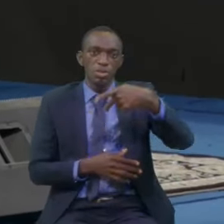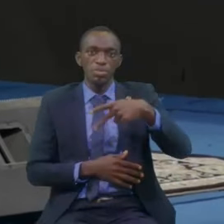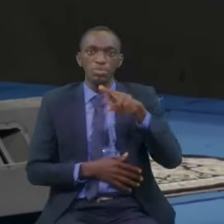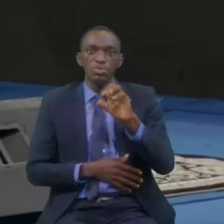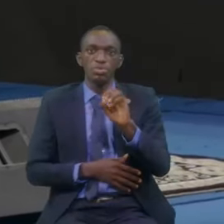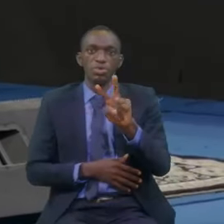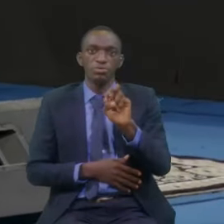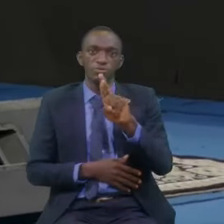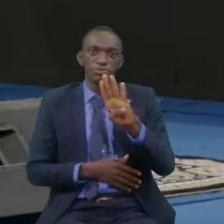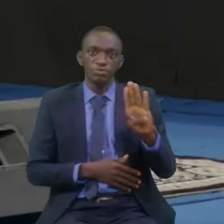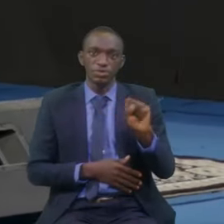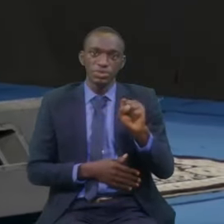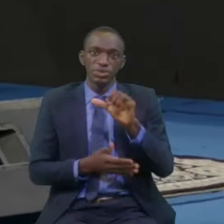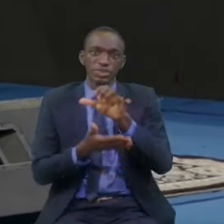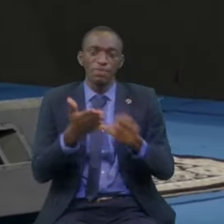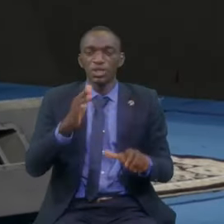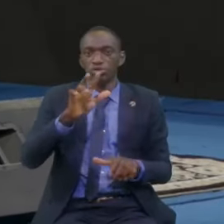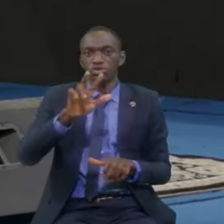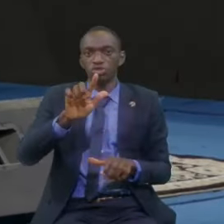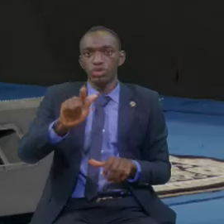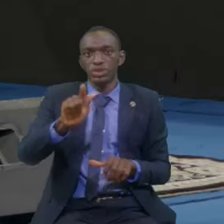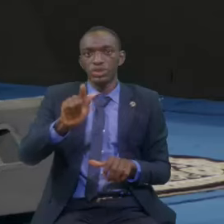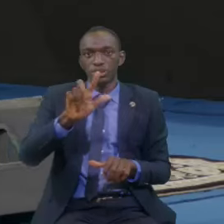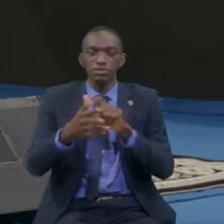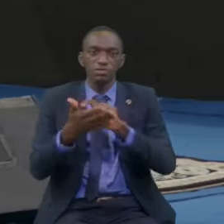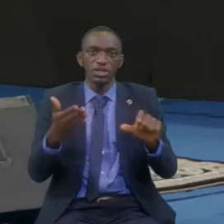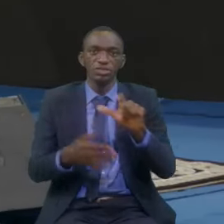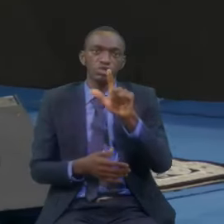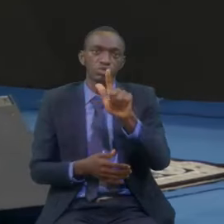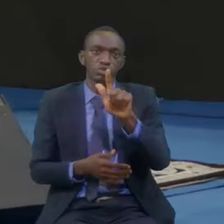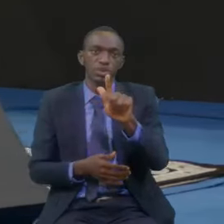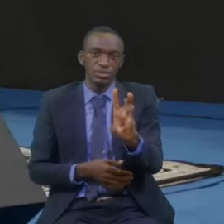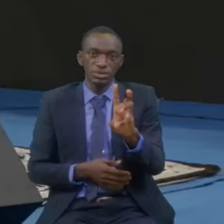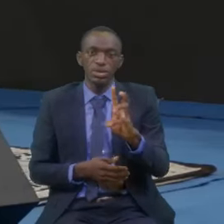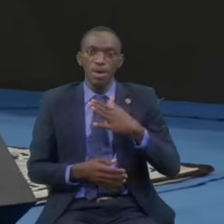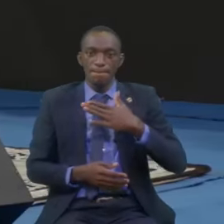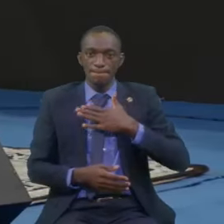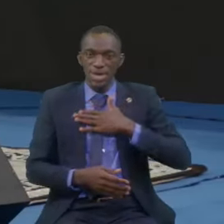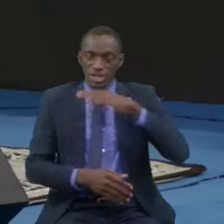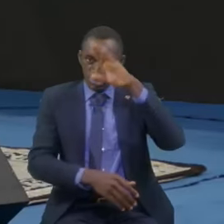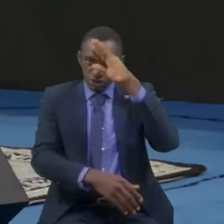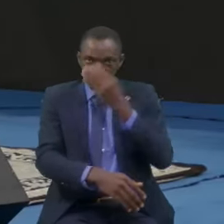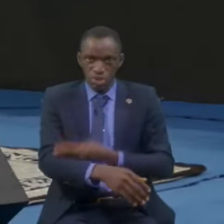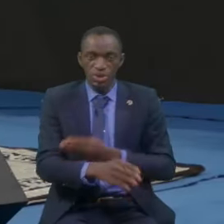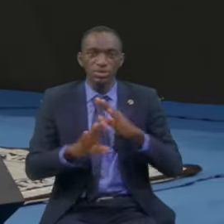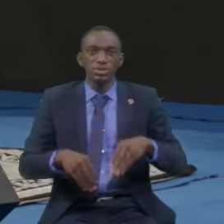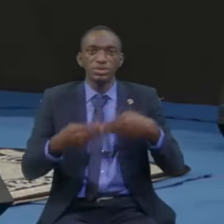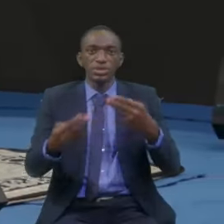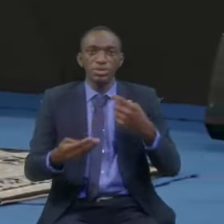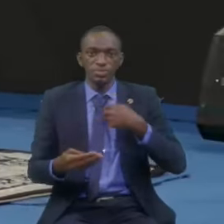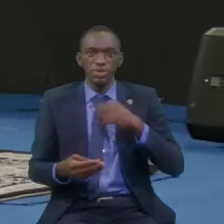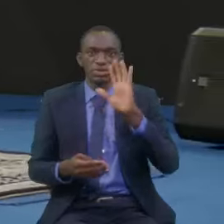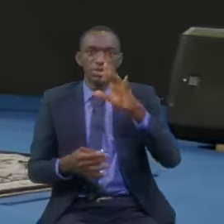23 from verse 26. My son, give me thine heart. That heart